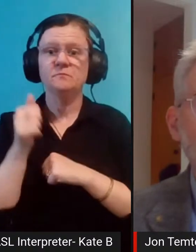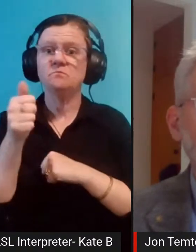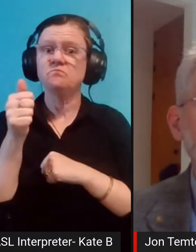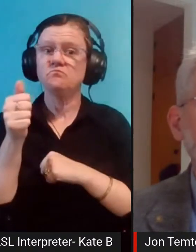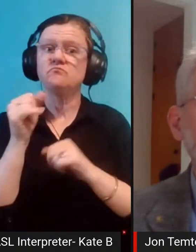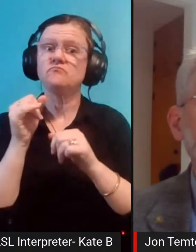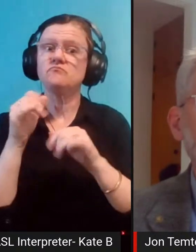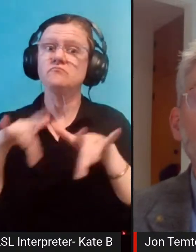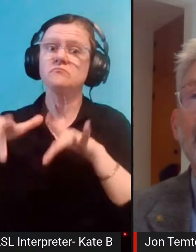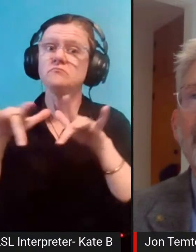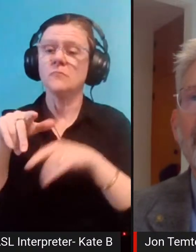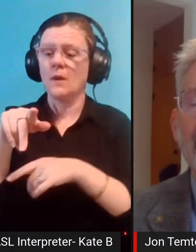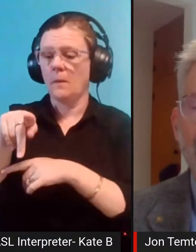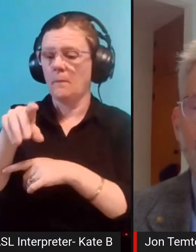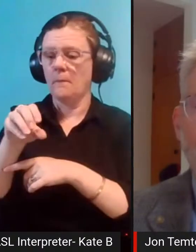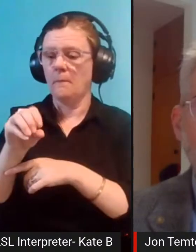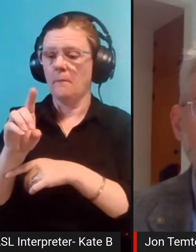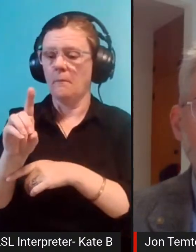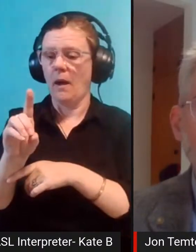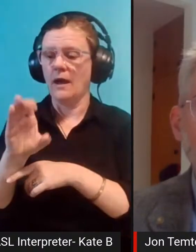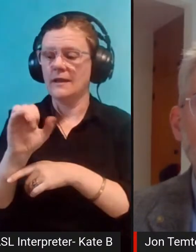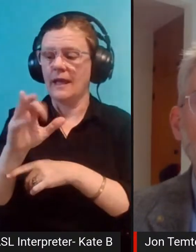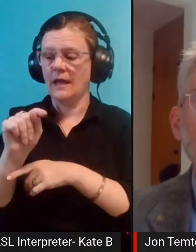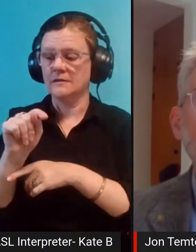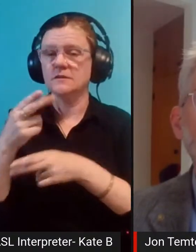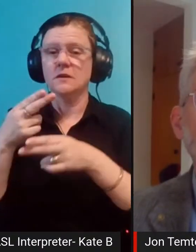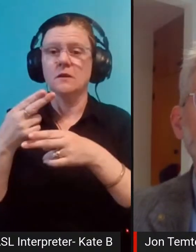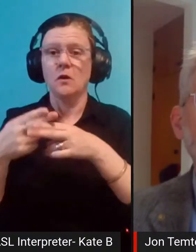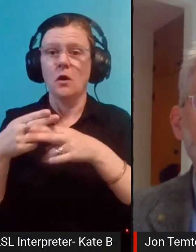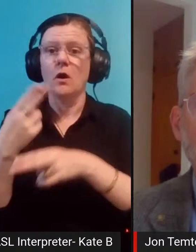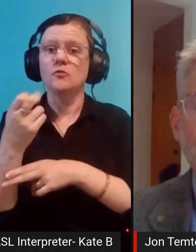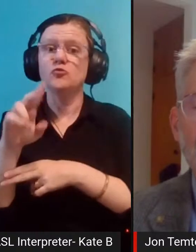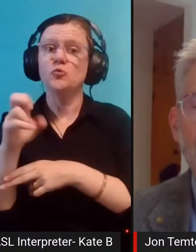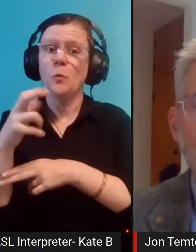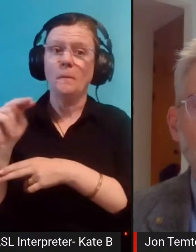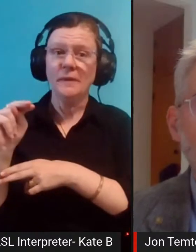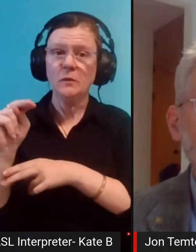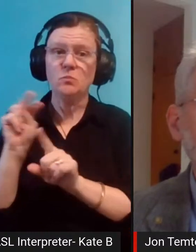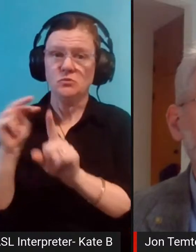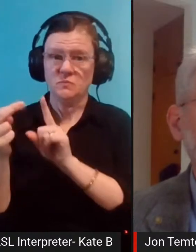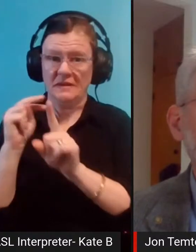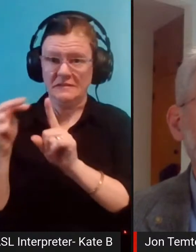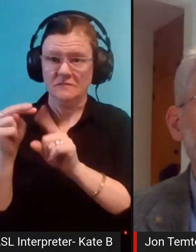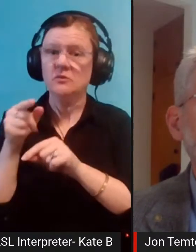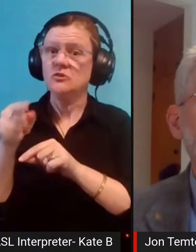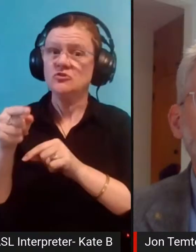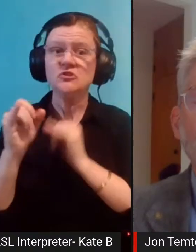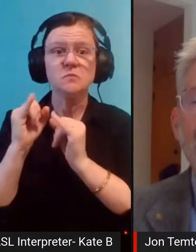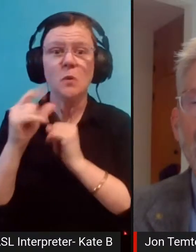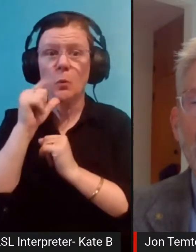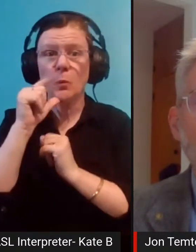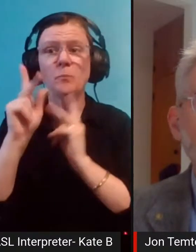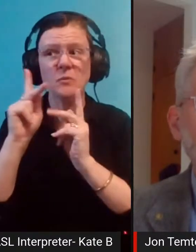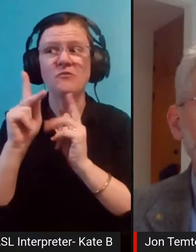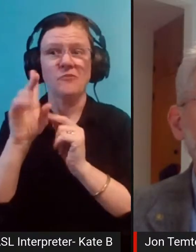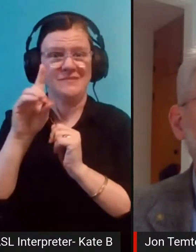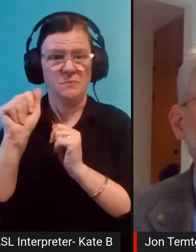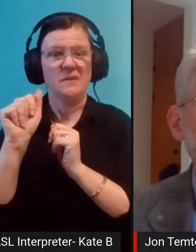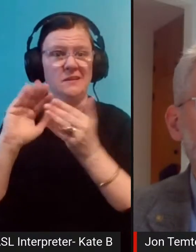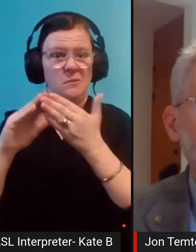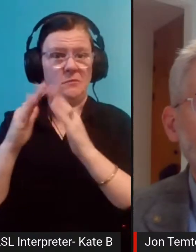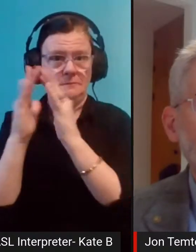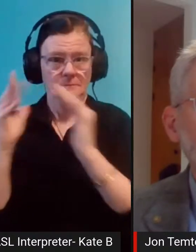The Human Perspective, which features a variety of members from the disability community. She serves on a number